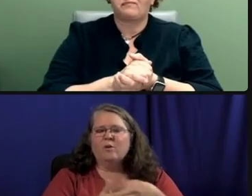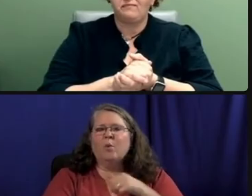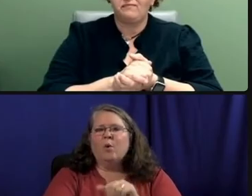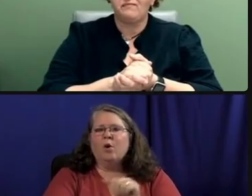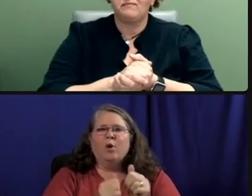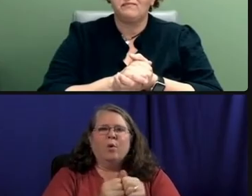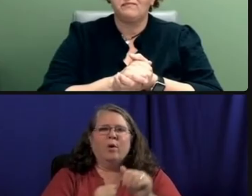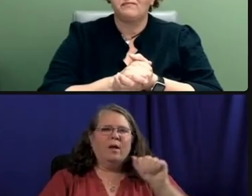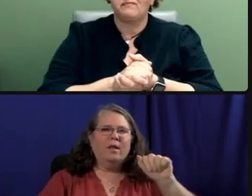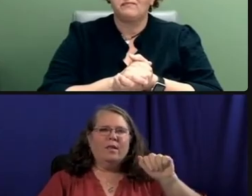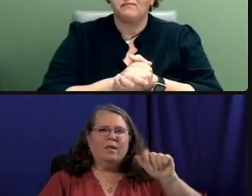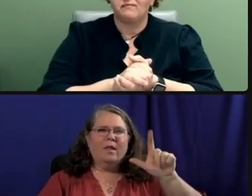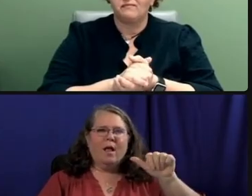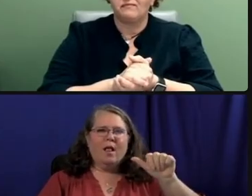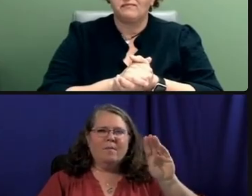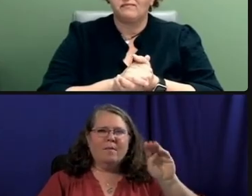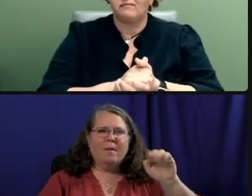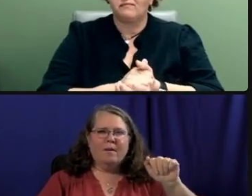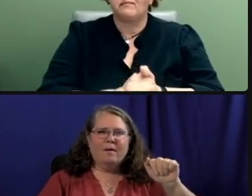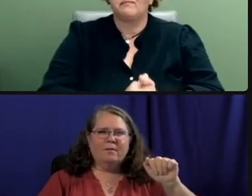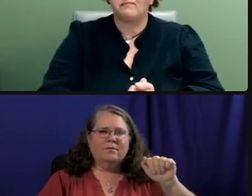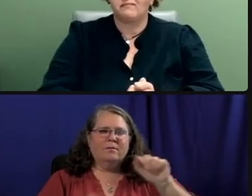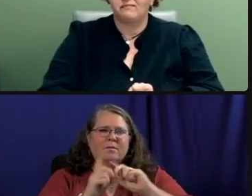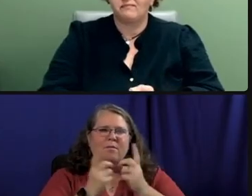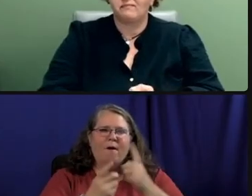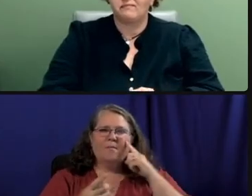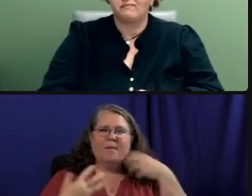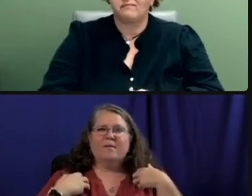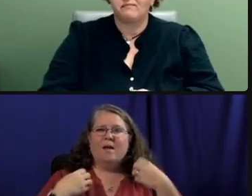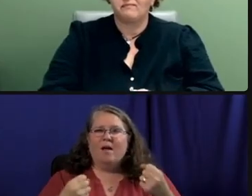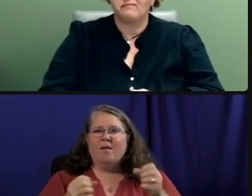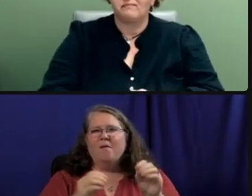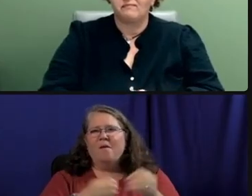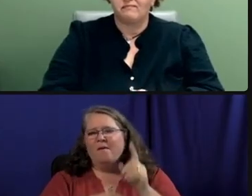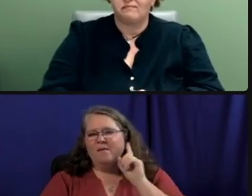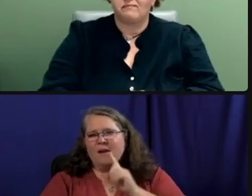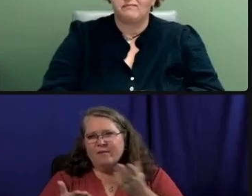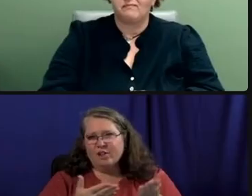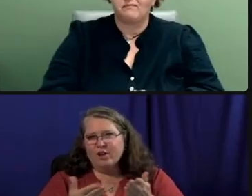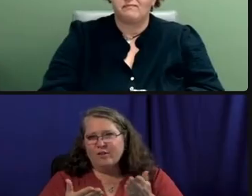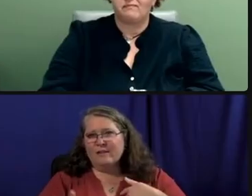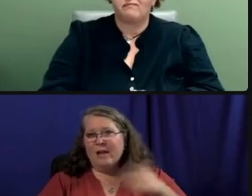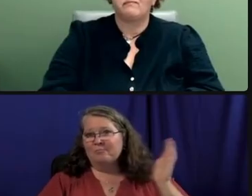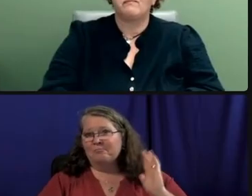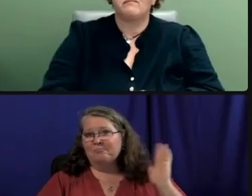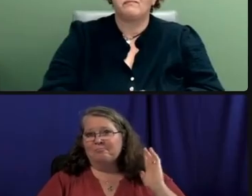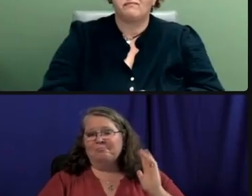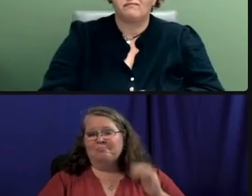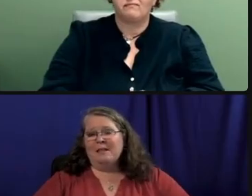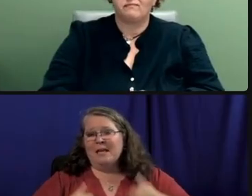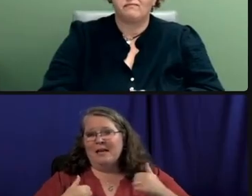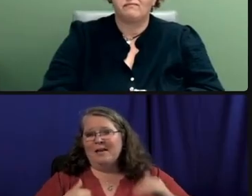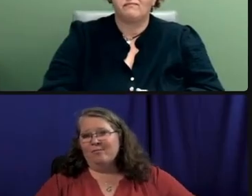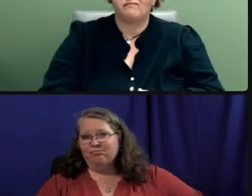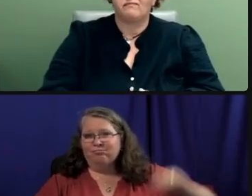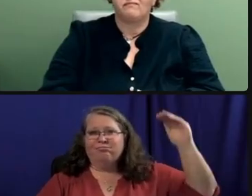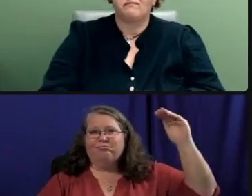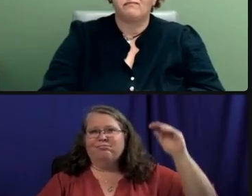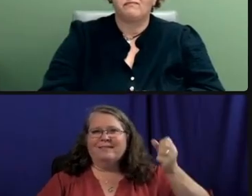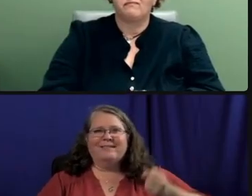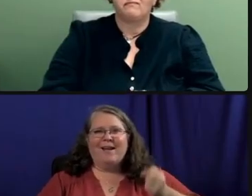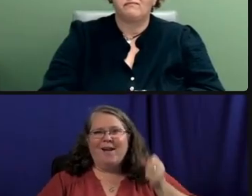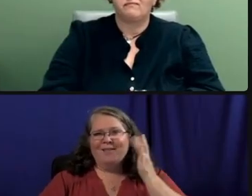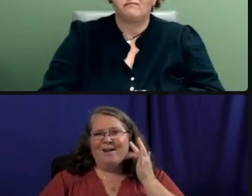a licensed clinician social worker. I work with Alabama Department of Mental Health